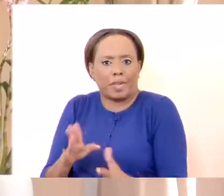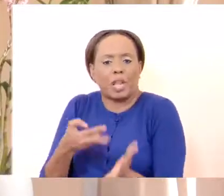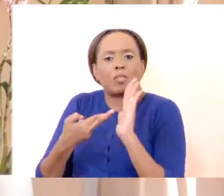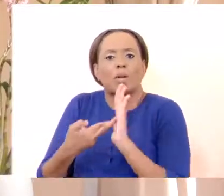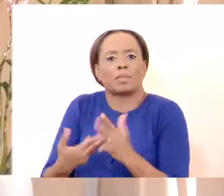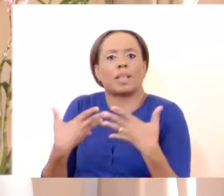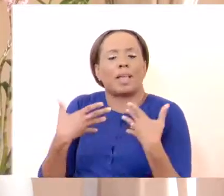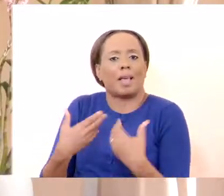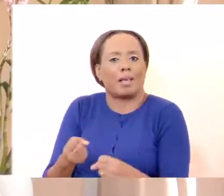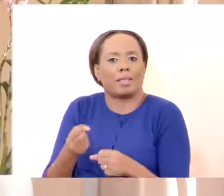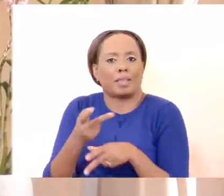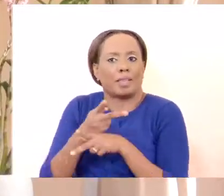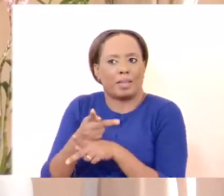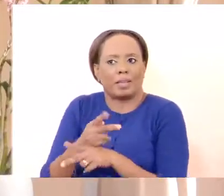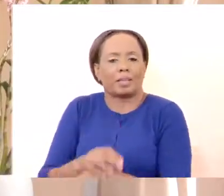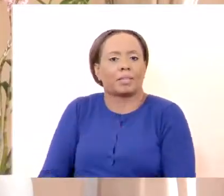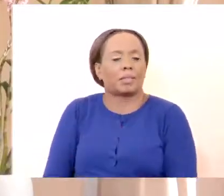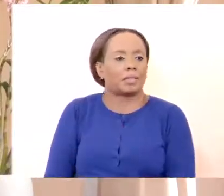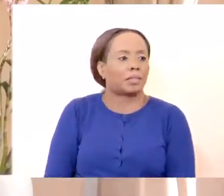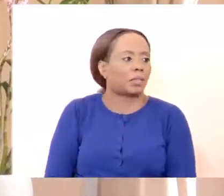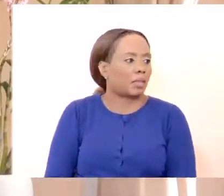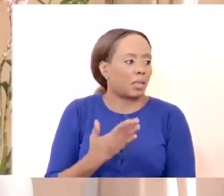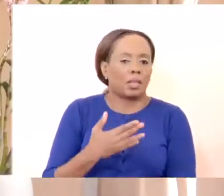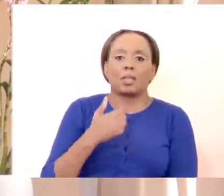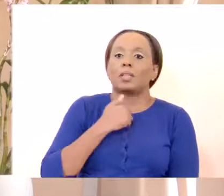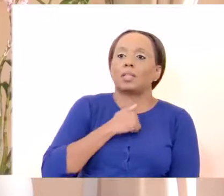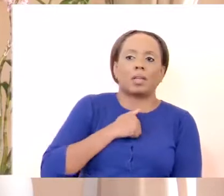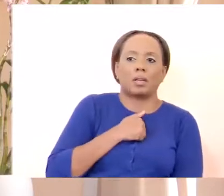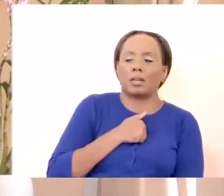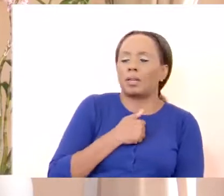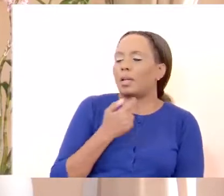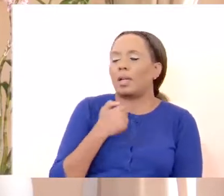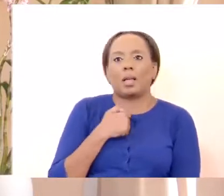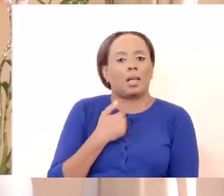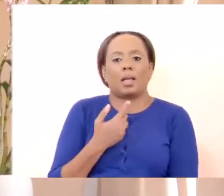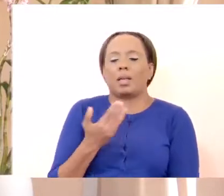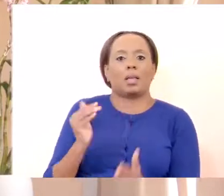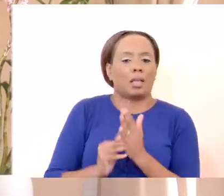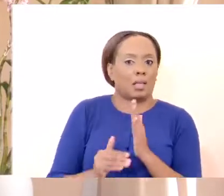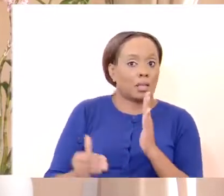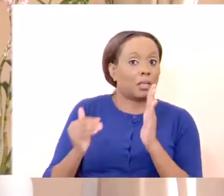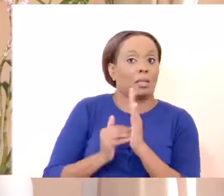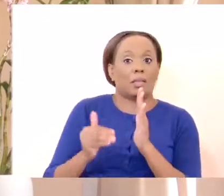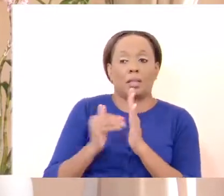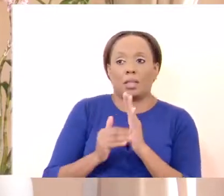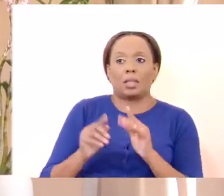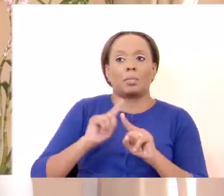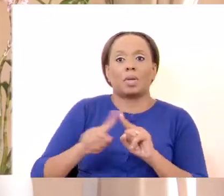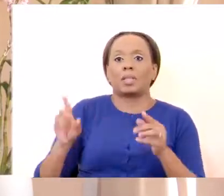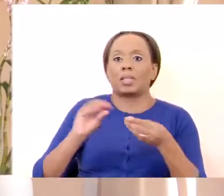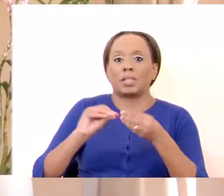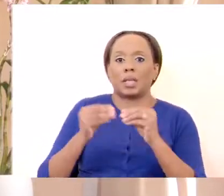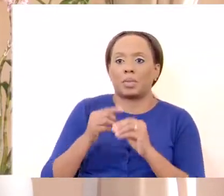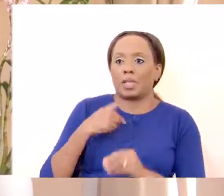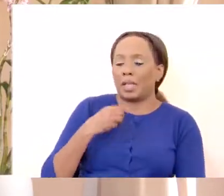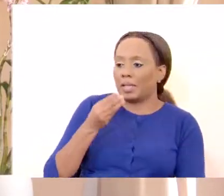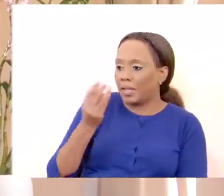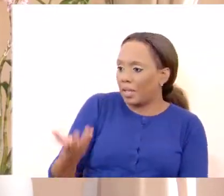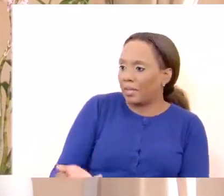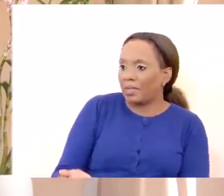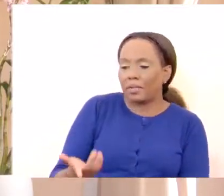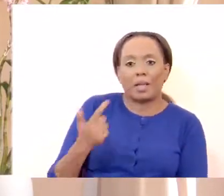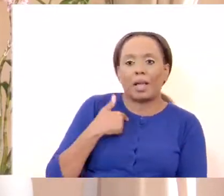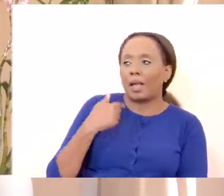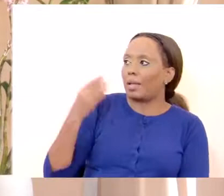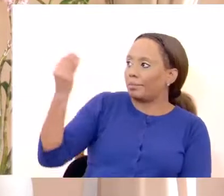Once again, I'm sorry to have to sound like a stuck record, but the figures that I gave you were figures that I obtained,